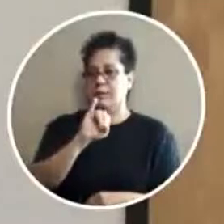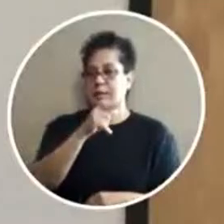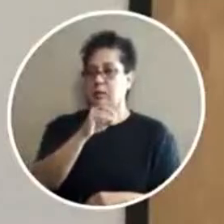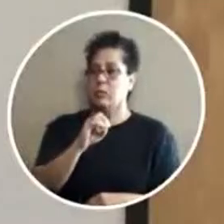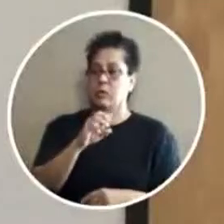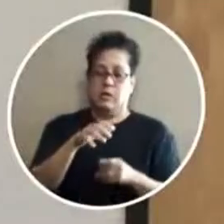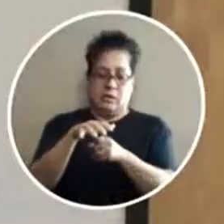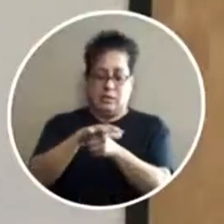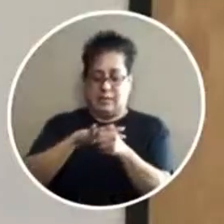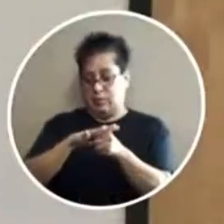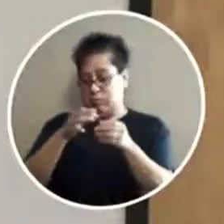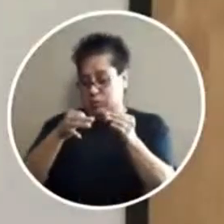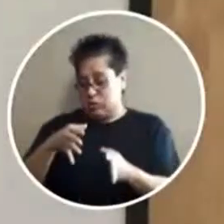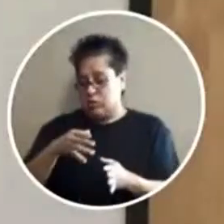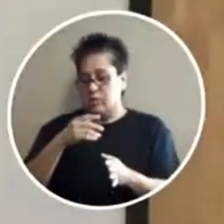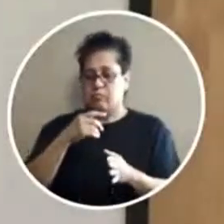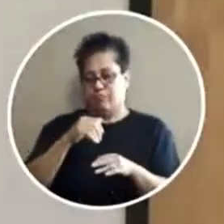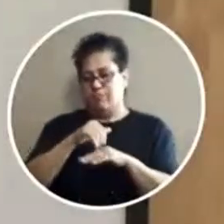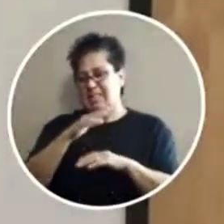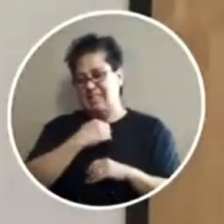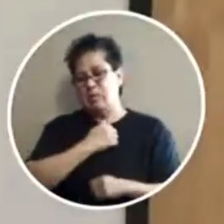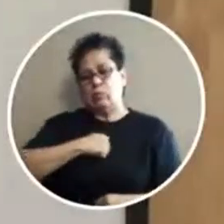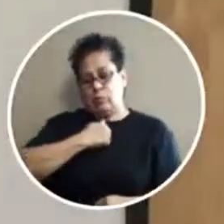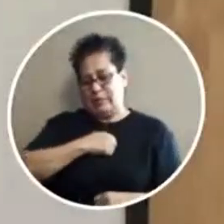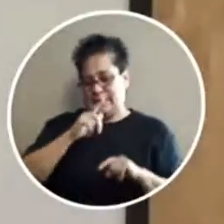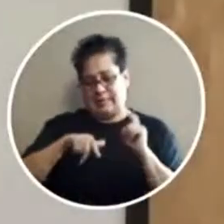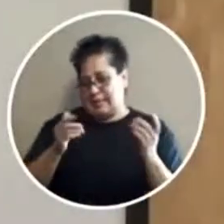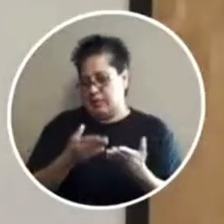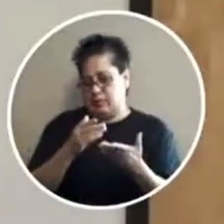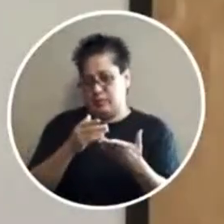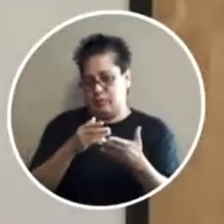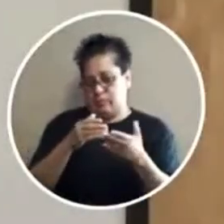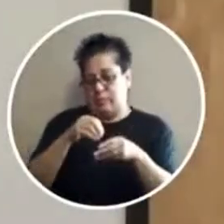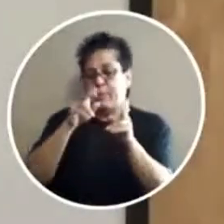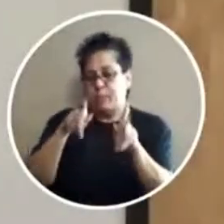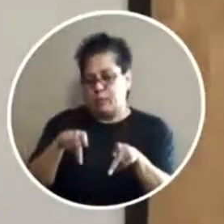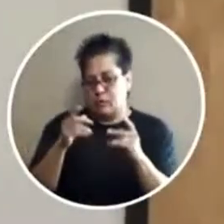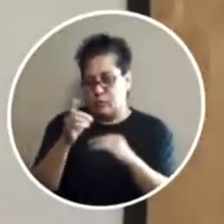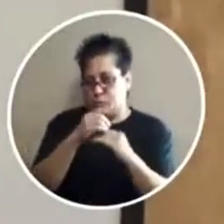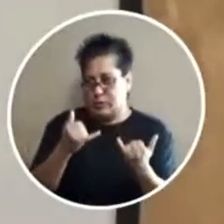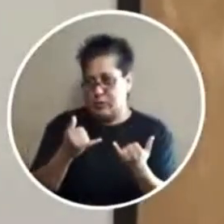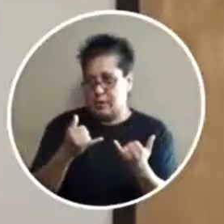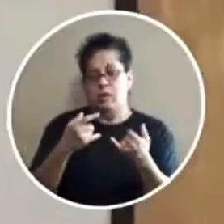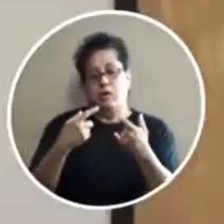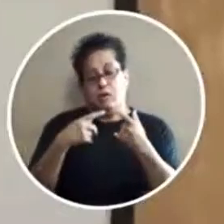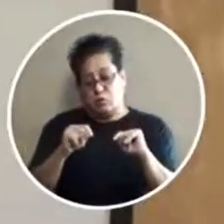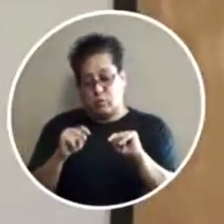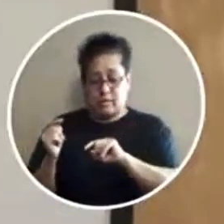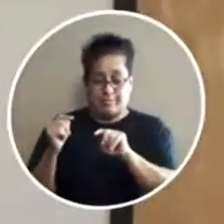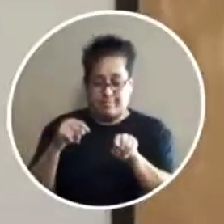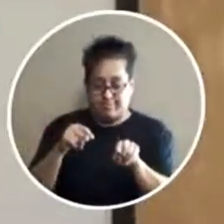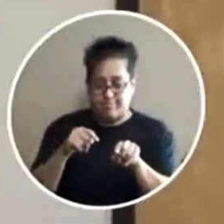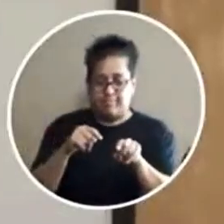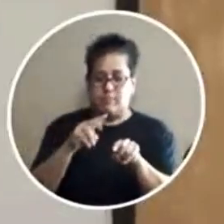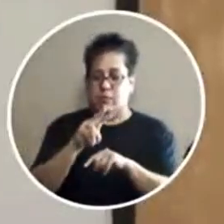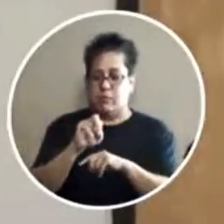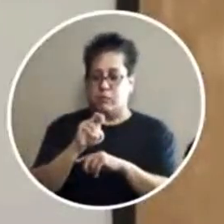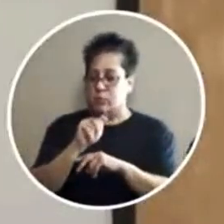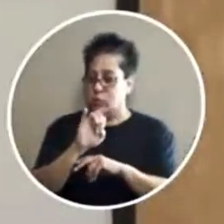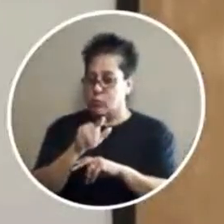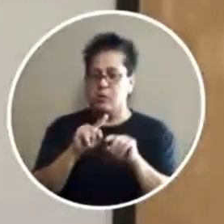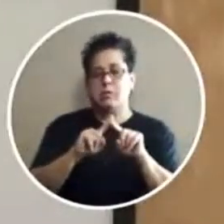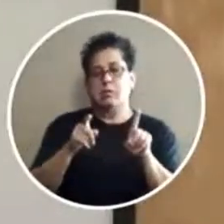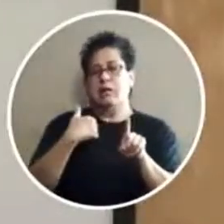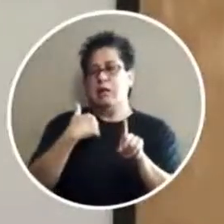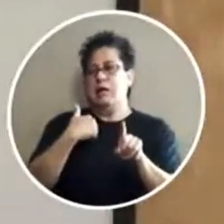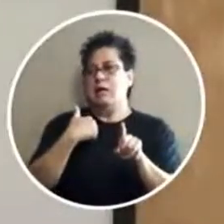The County Judge says his regrets as he was unable to be here in person with us today. He tried his best to be present virtually, but he is having